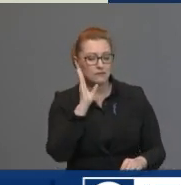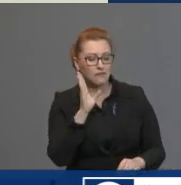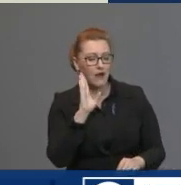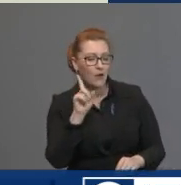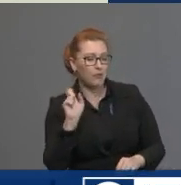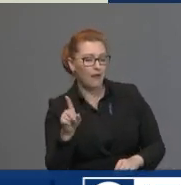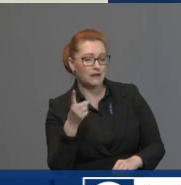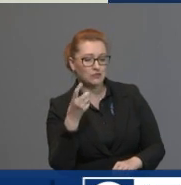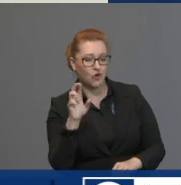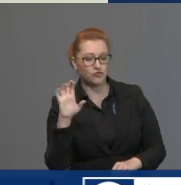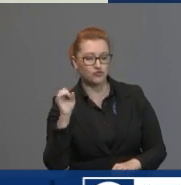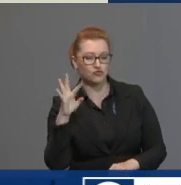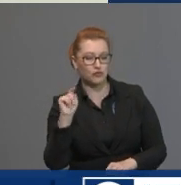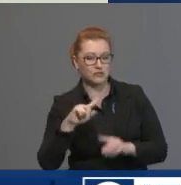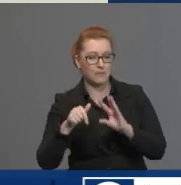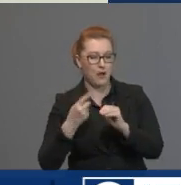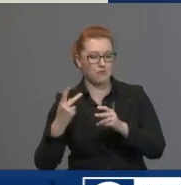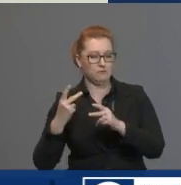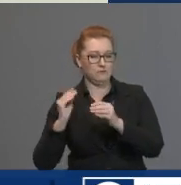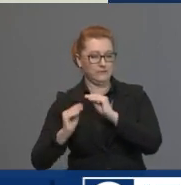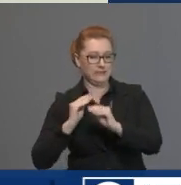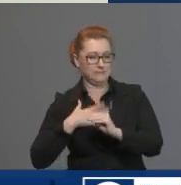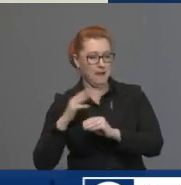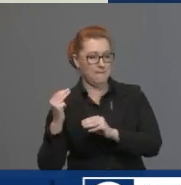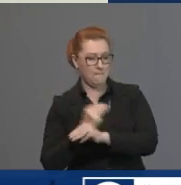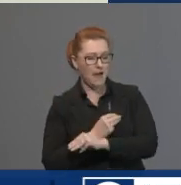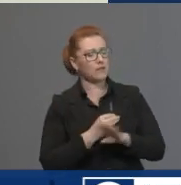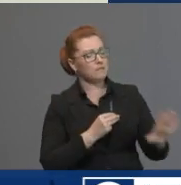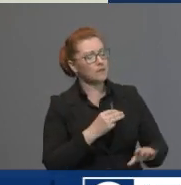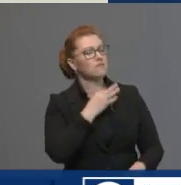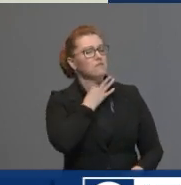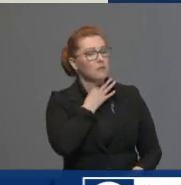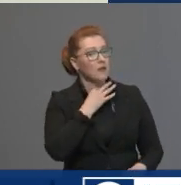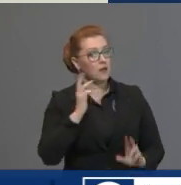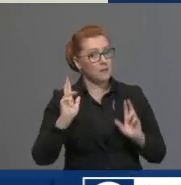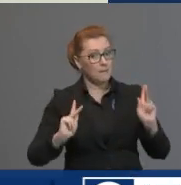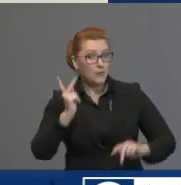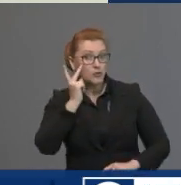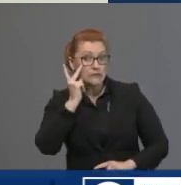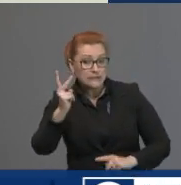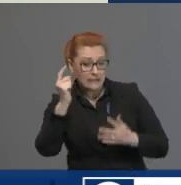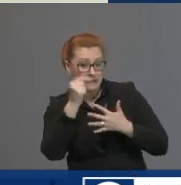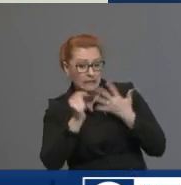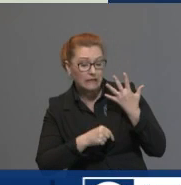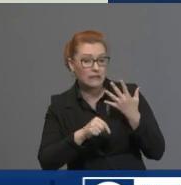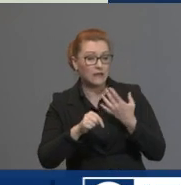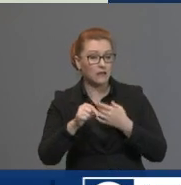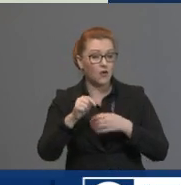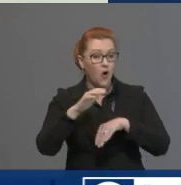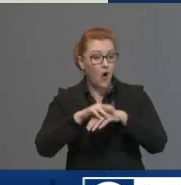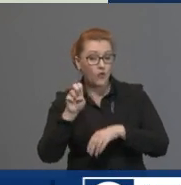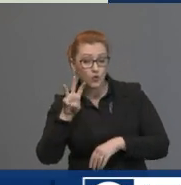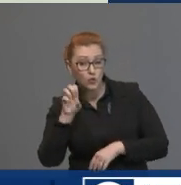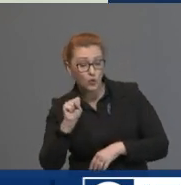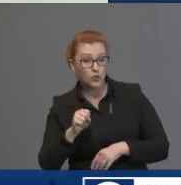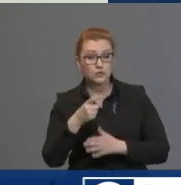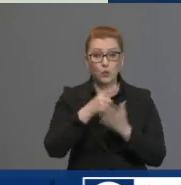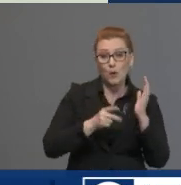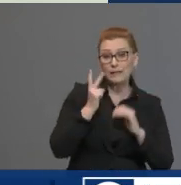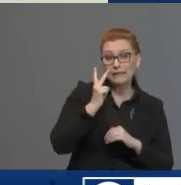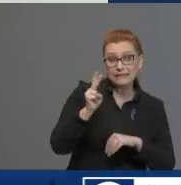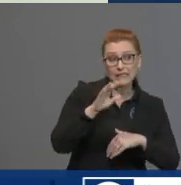talk to Dr. Christ about that. What makes you believe, given what people see on the evening news, what they see from